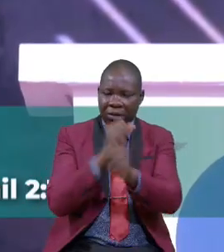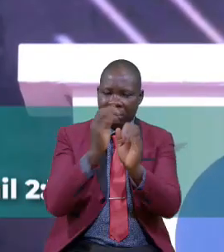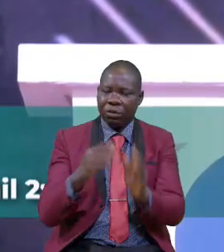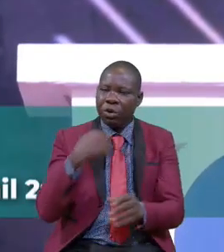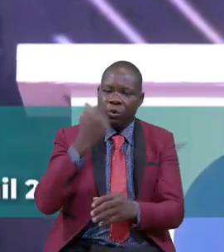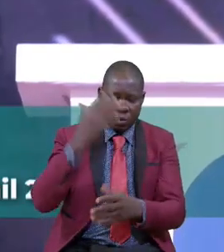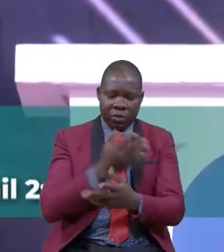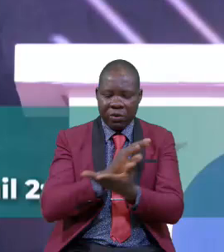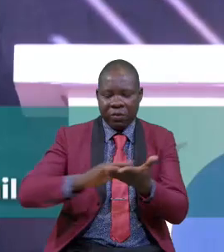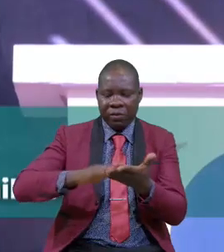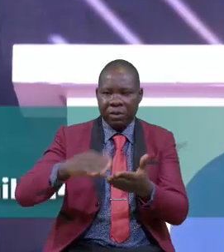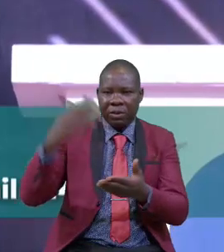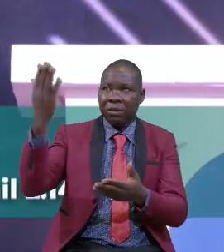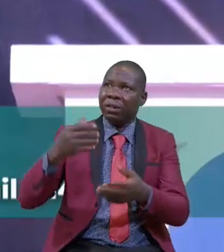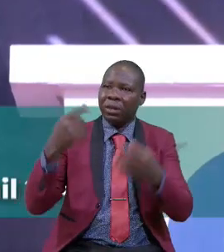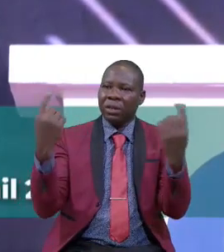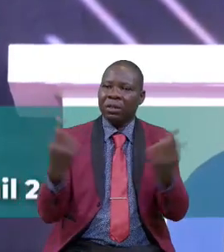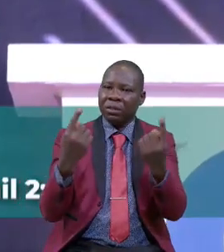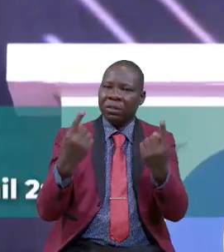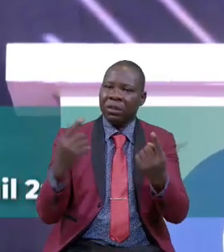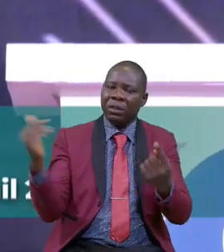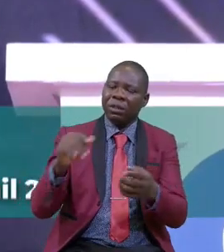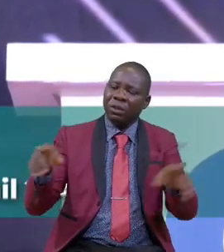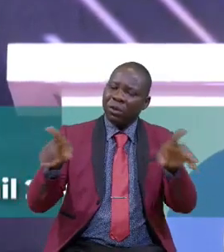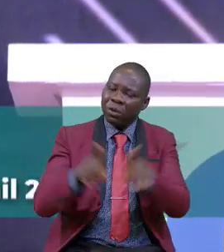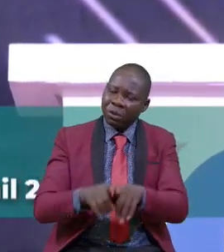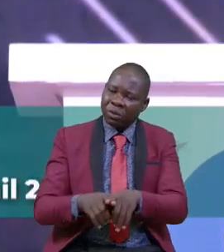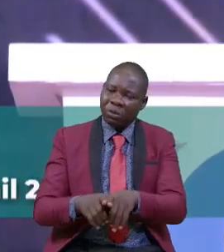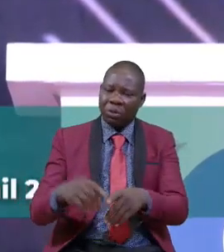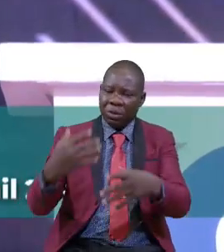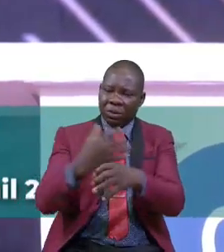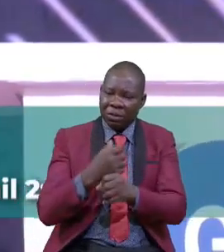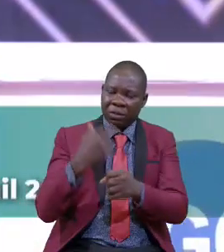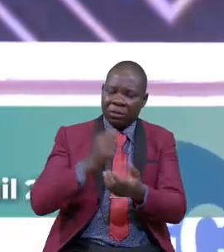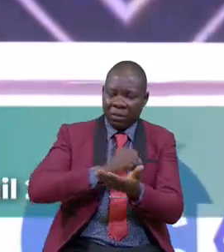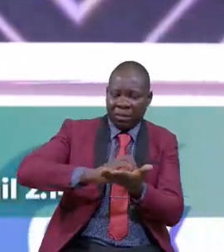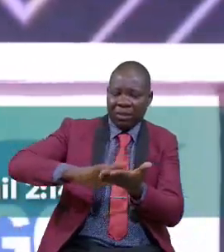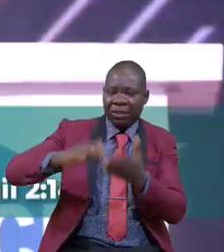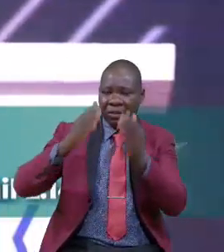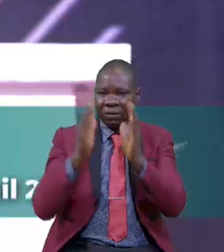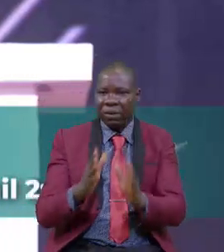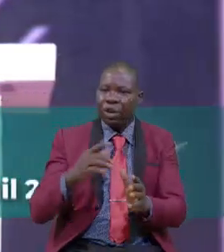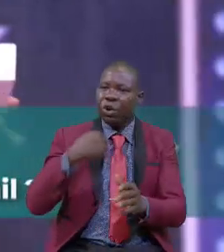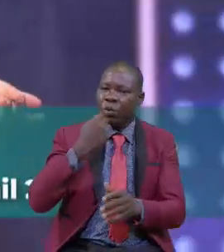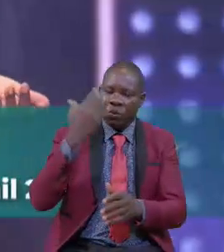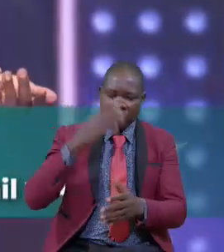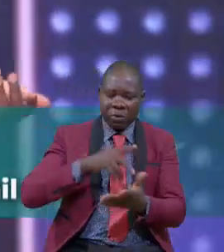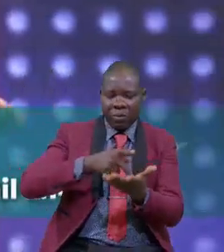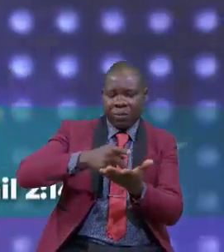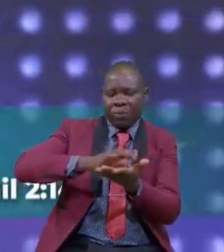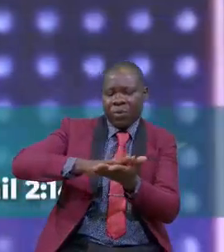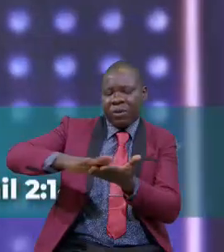receive a sanctifier who will purify your soul. You also receive a healer who